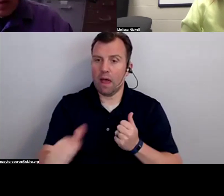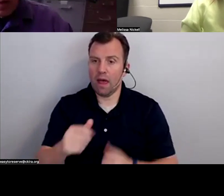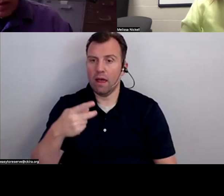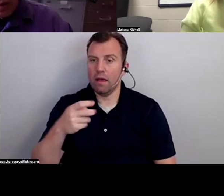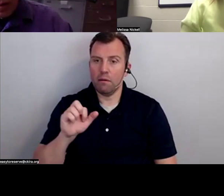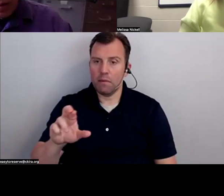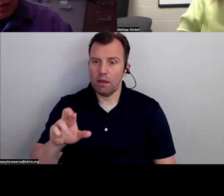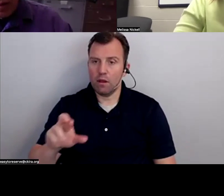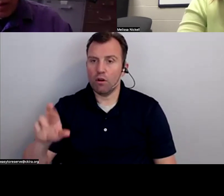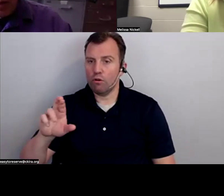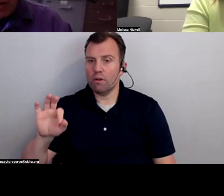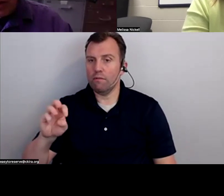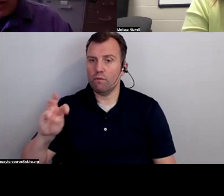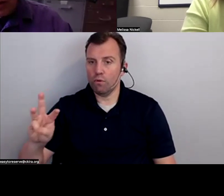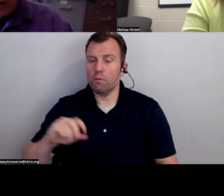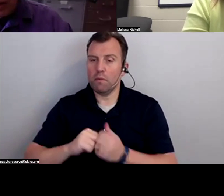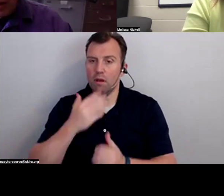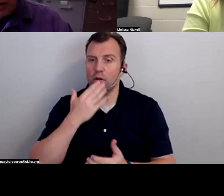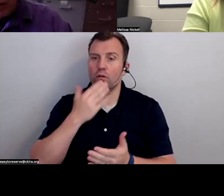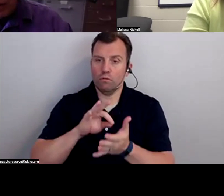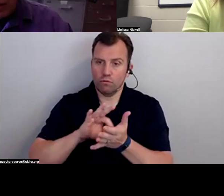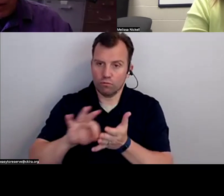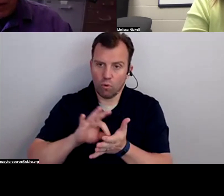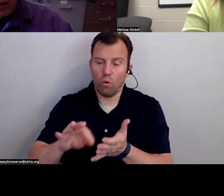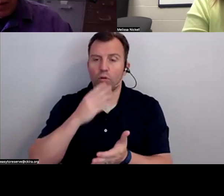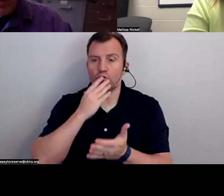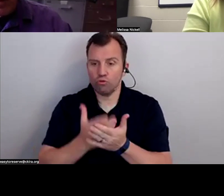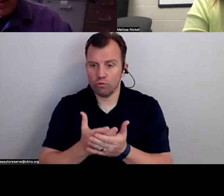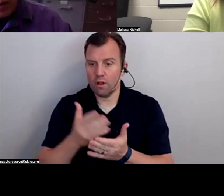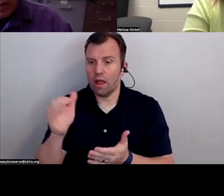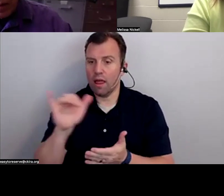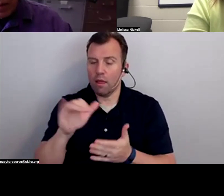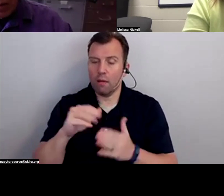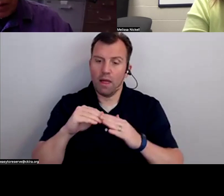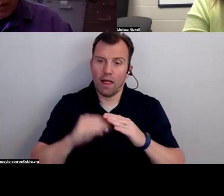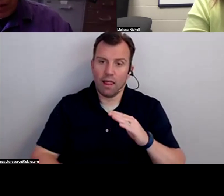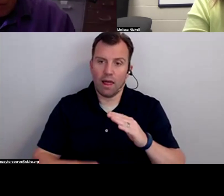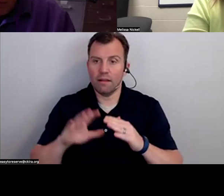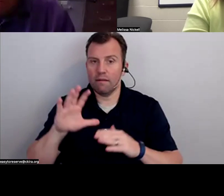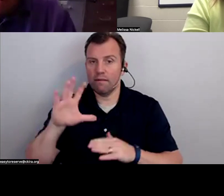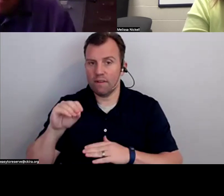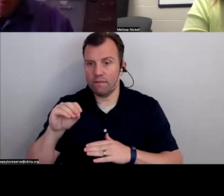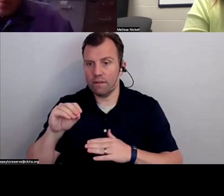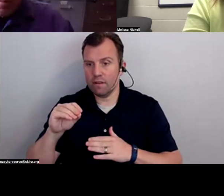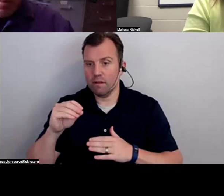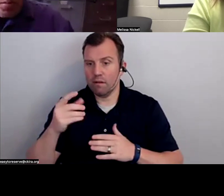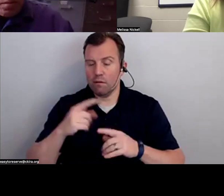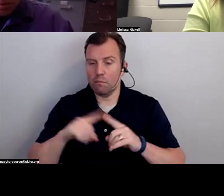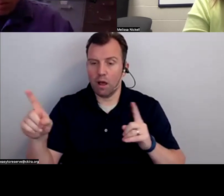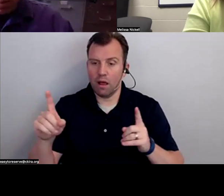a fundable score. So that might be, it's probably somewhere less than 50, right? And